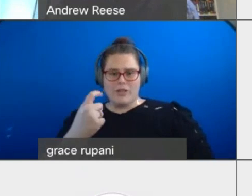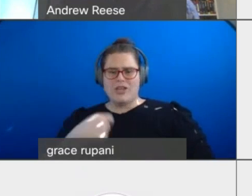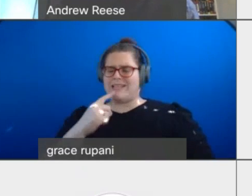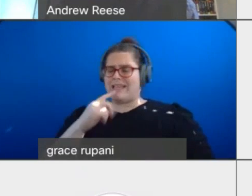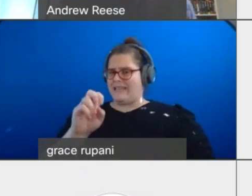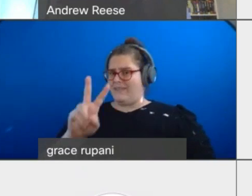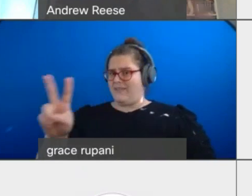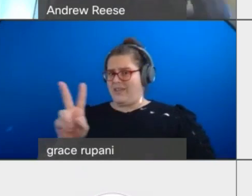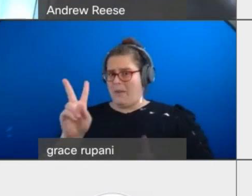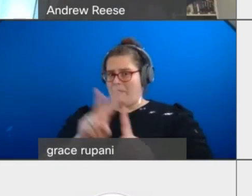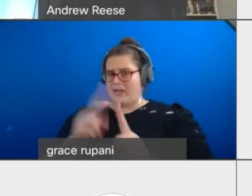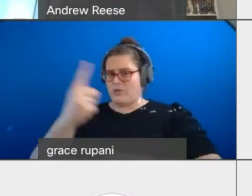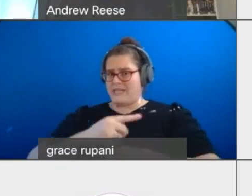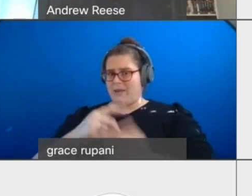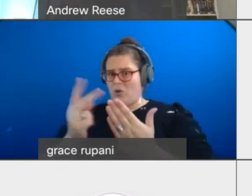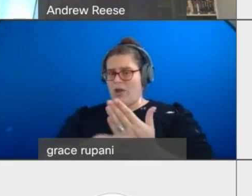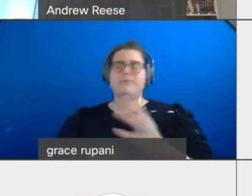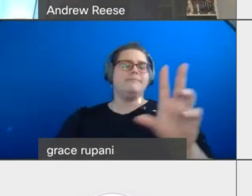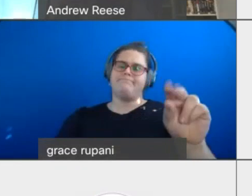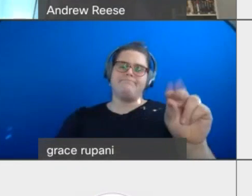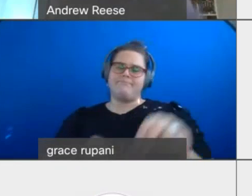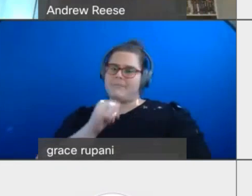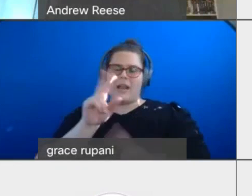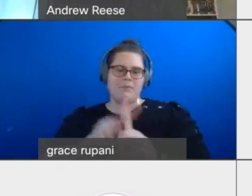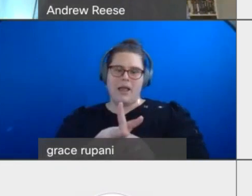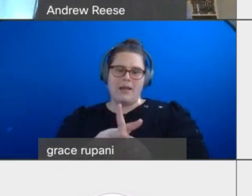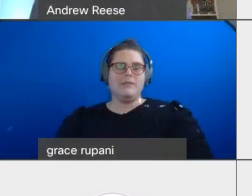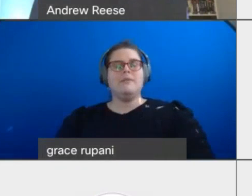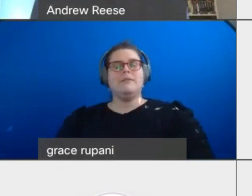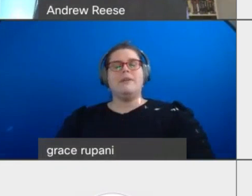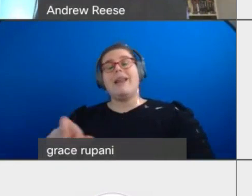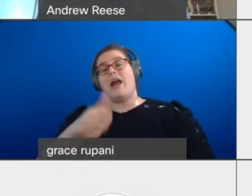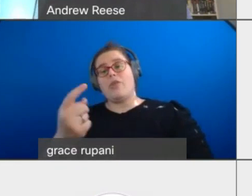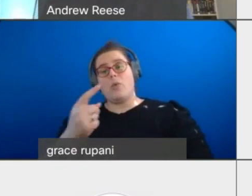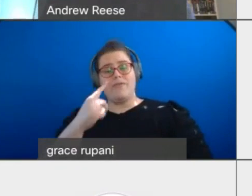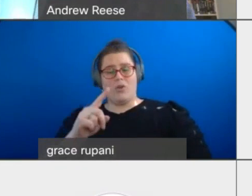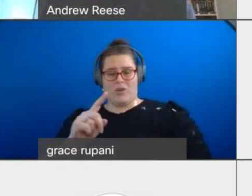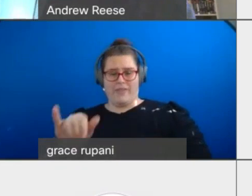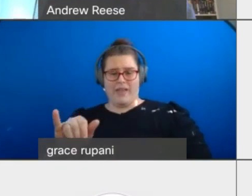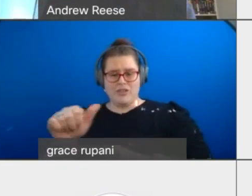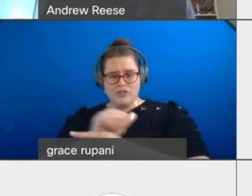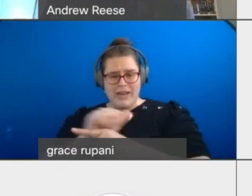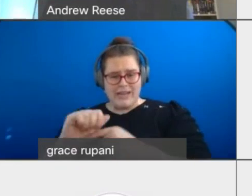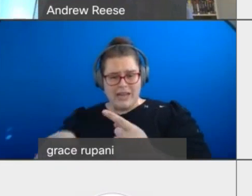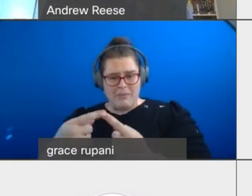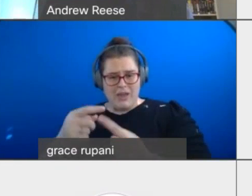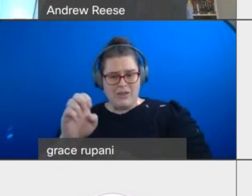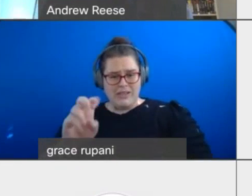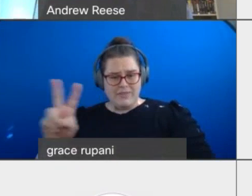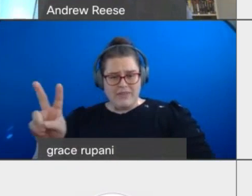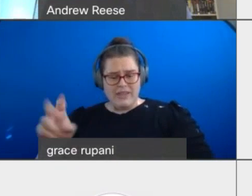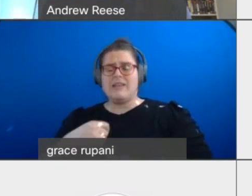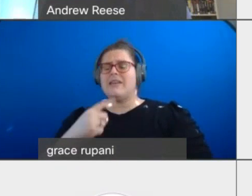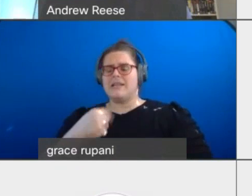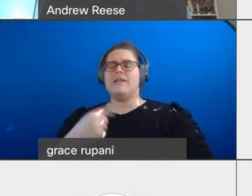the questions. And another one was pertaining to alt EVV. No, the training I'm referring to does not apply